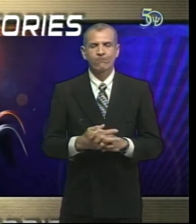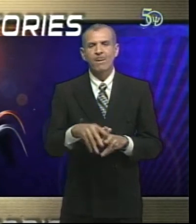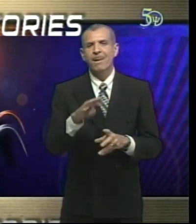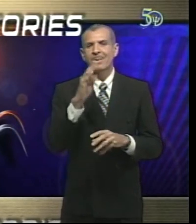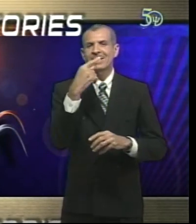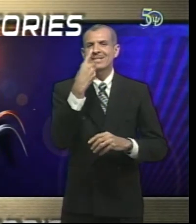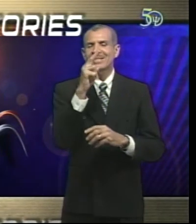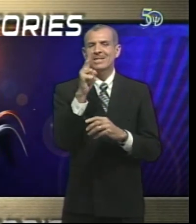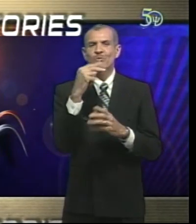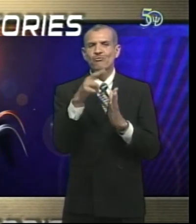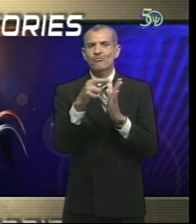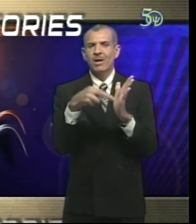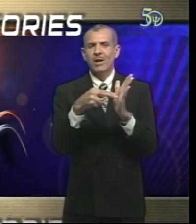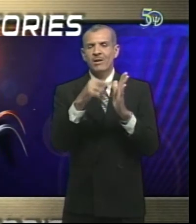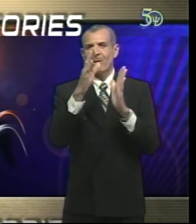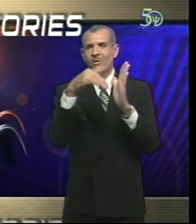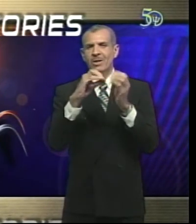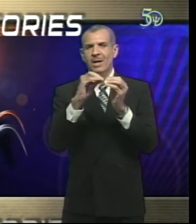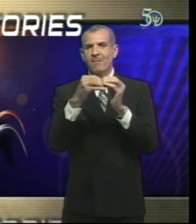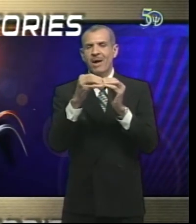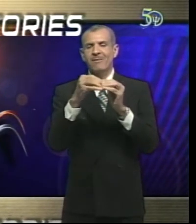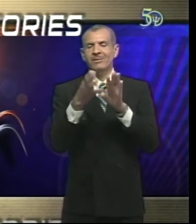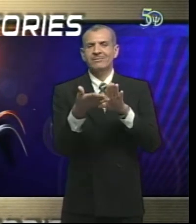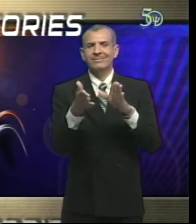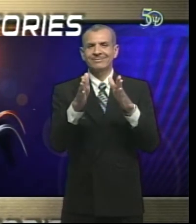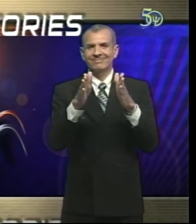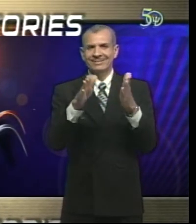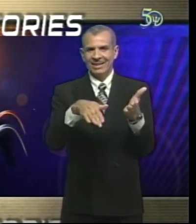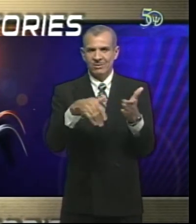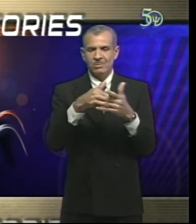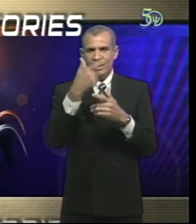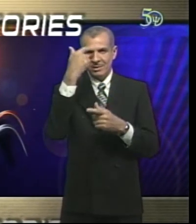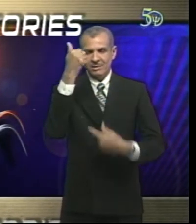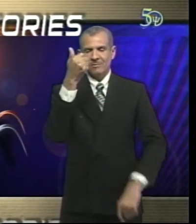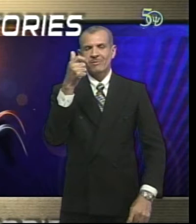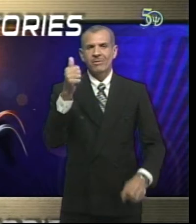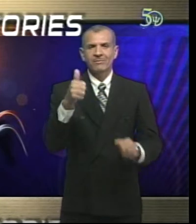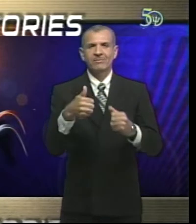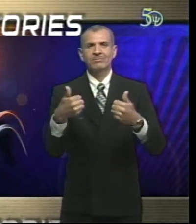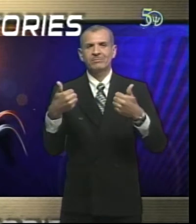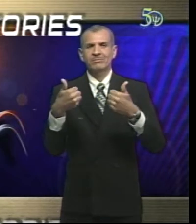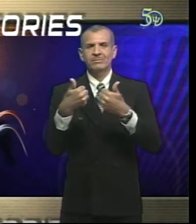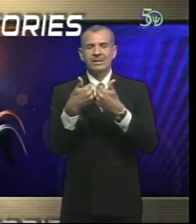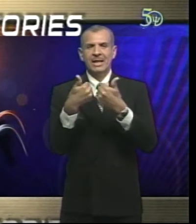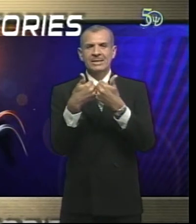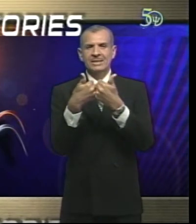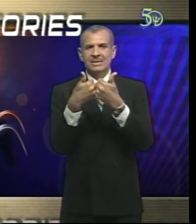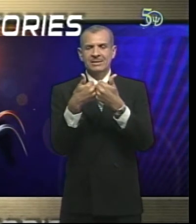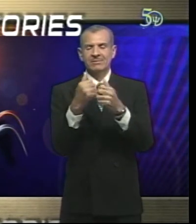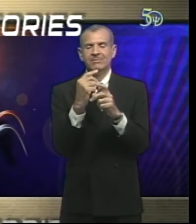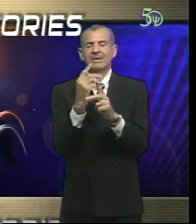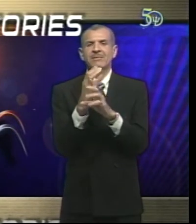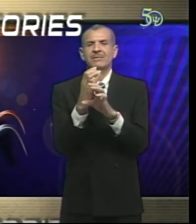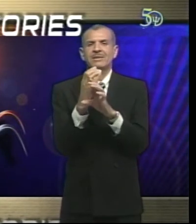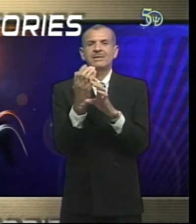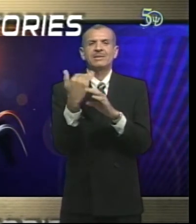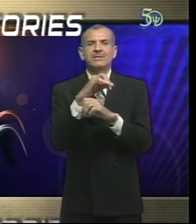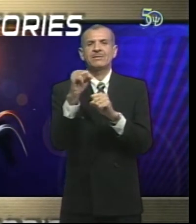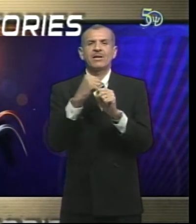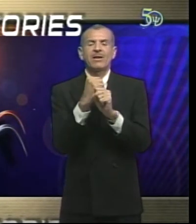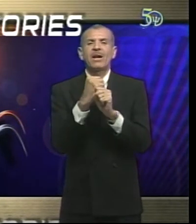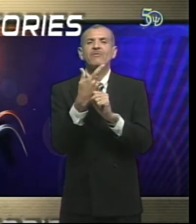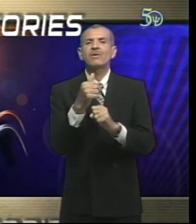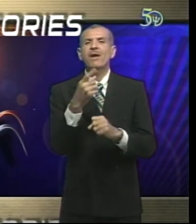Barbados has seen a record low number of fatalities due to vehicular accidents so far this year. This revelation from